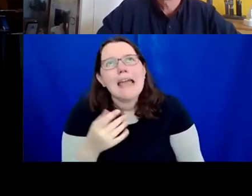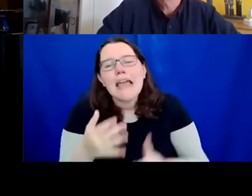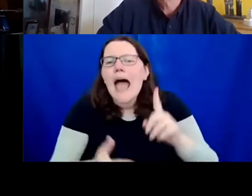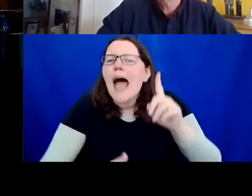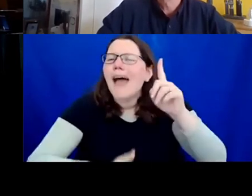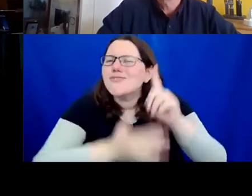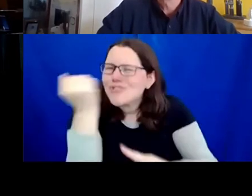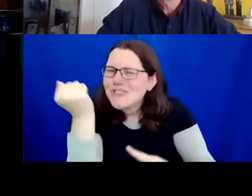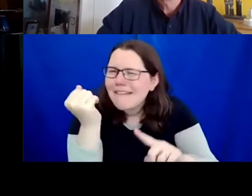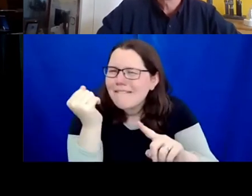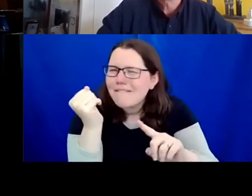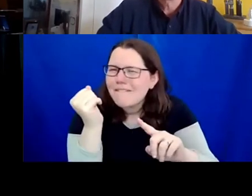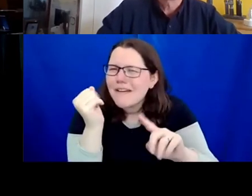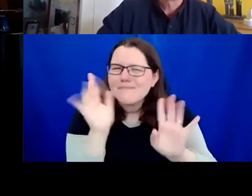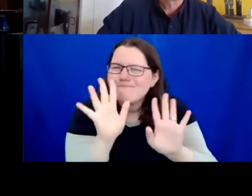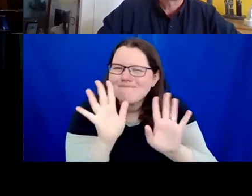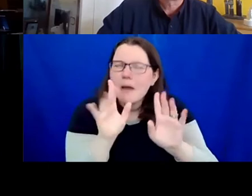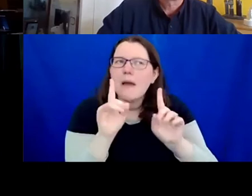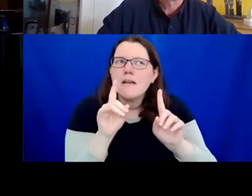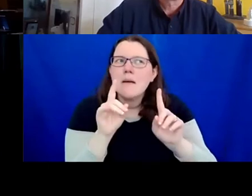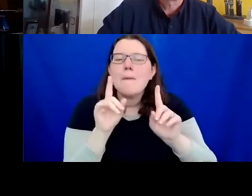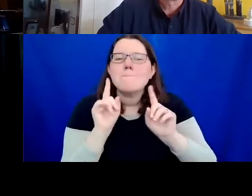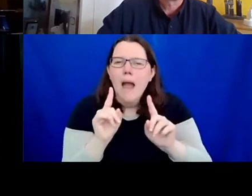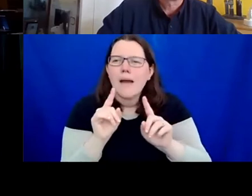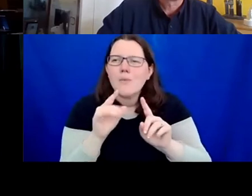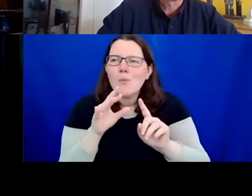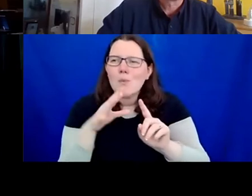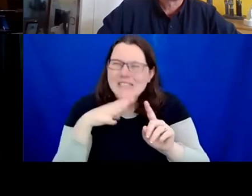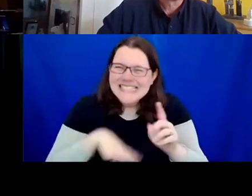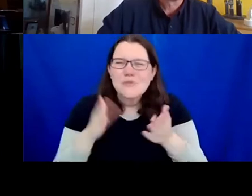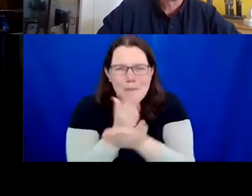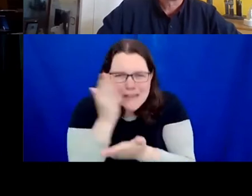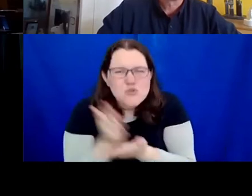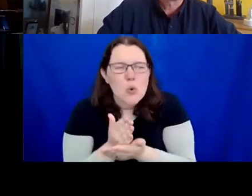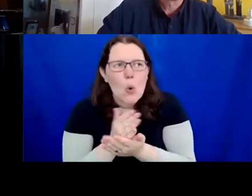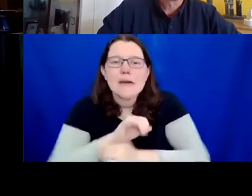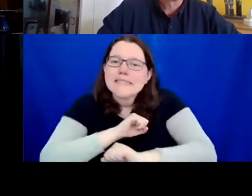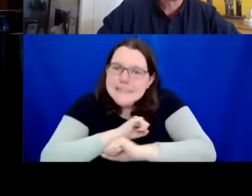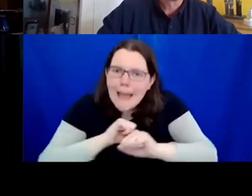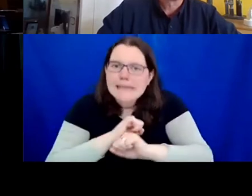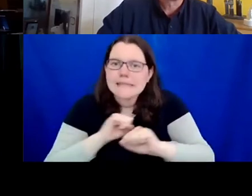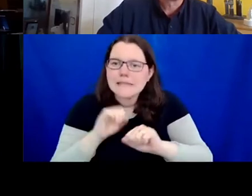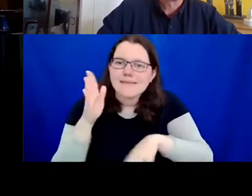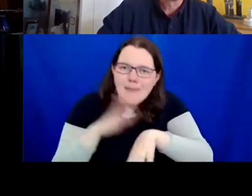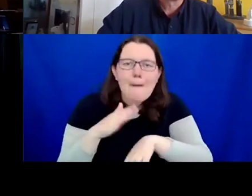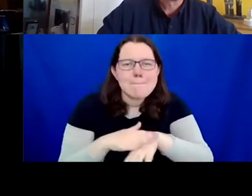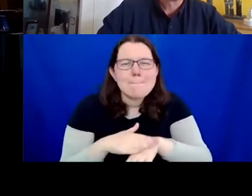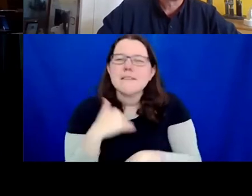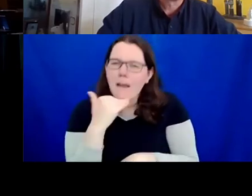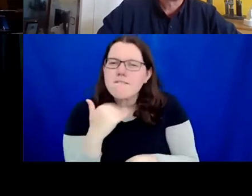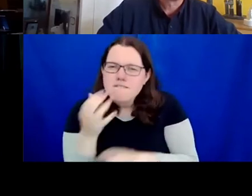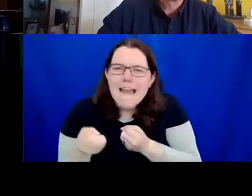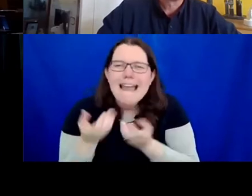enough space. So I think that type of sharing, and I don't know sort of, you know, the best way to do that